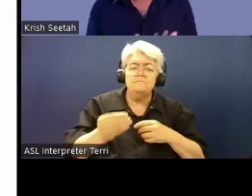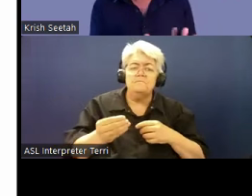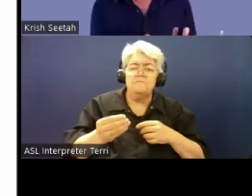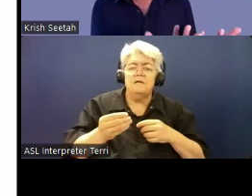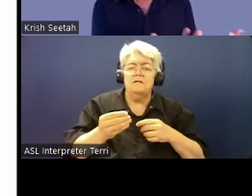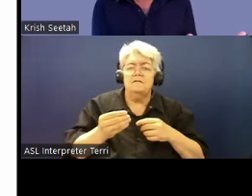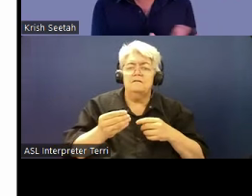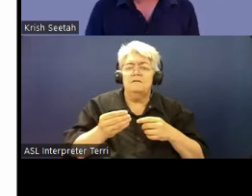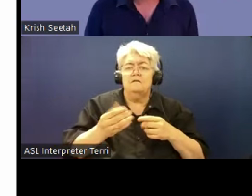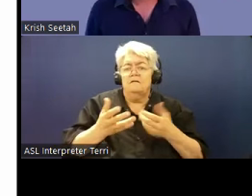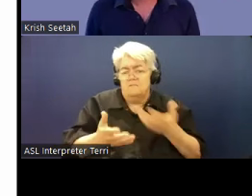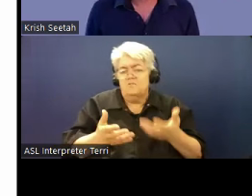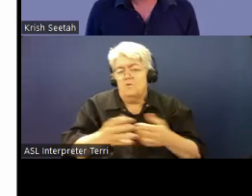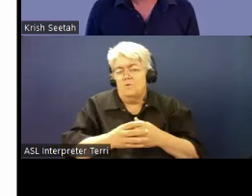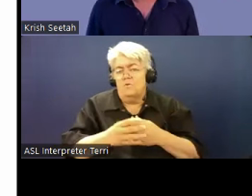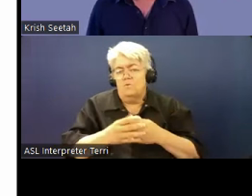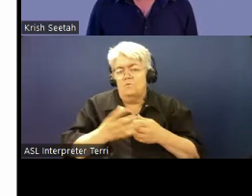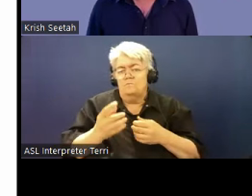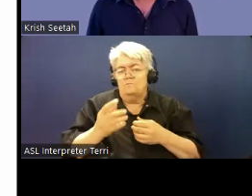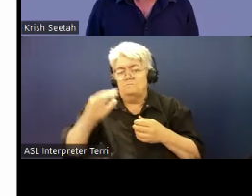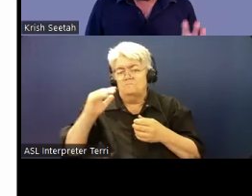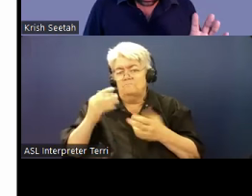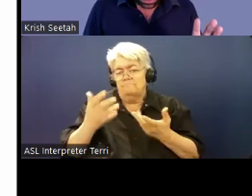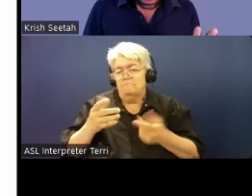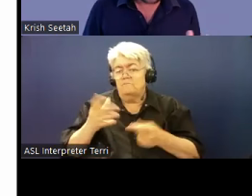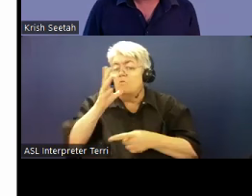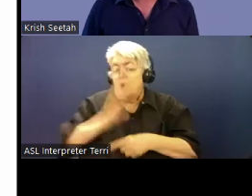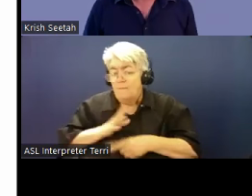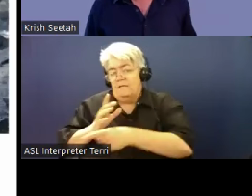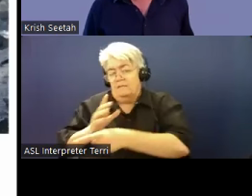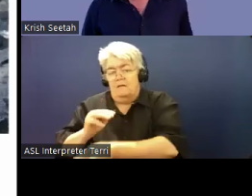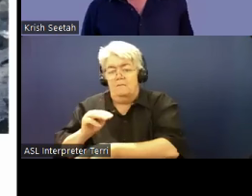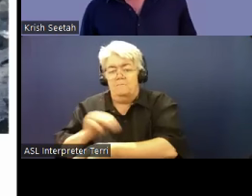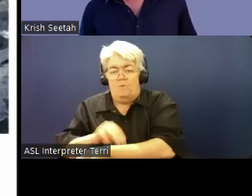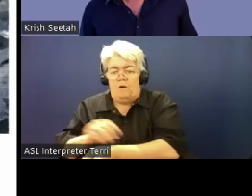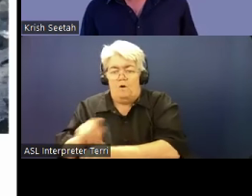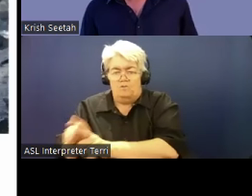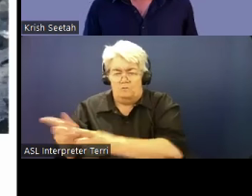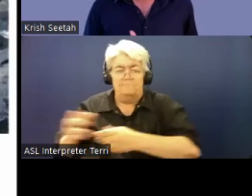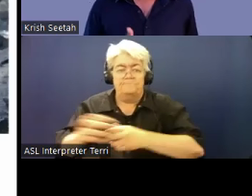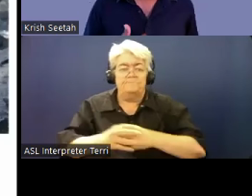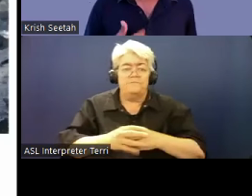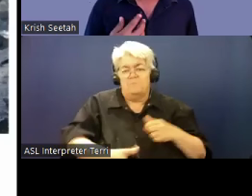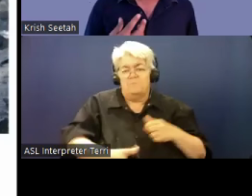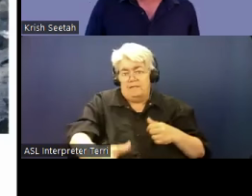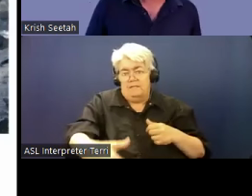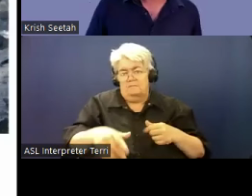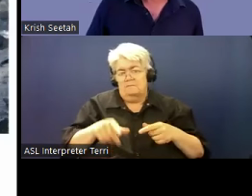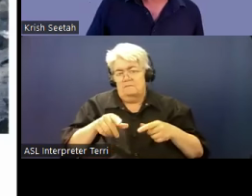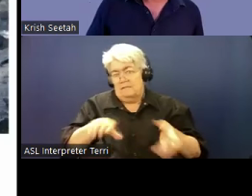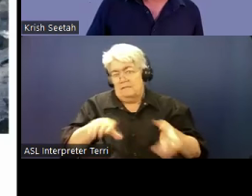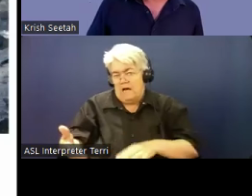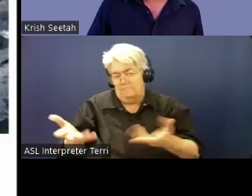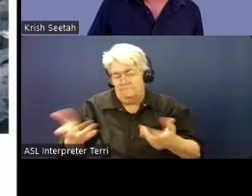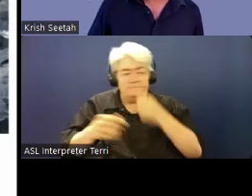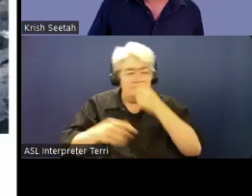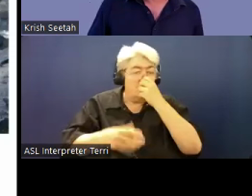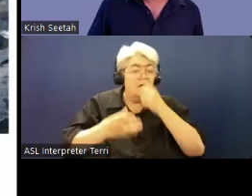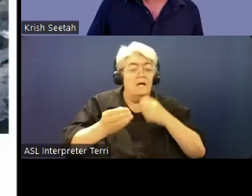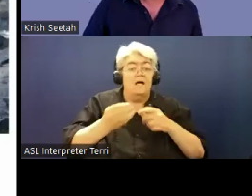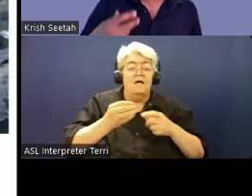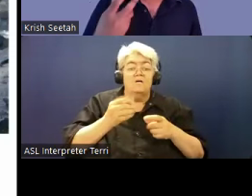used for this female individual as well. Less speculative is that we, no doubt, this is a site that